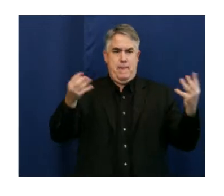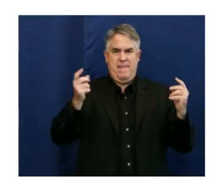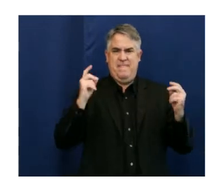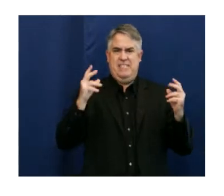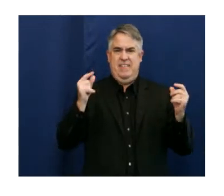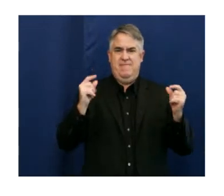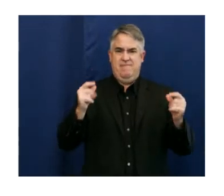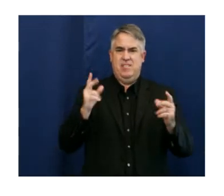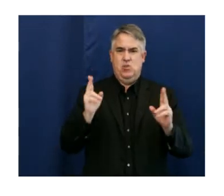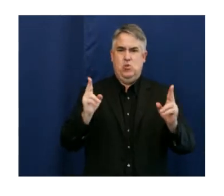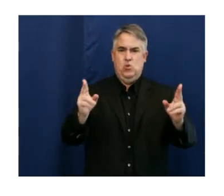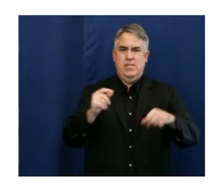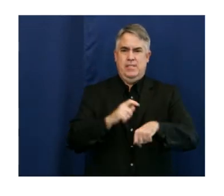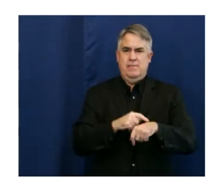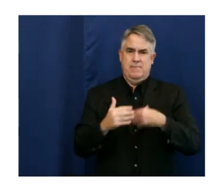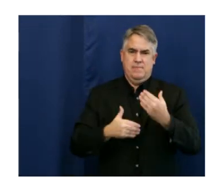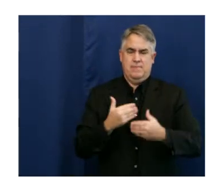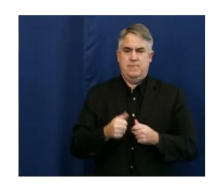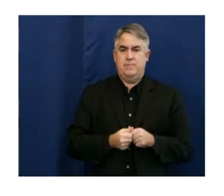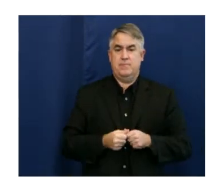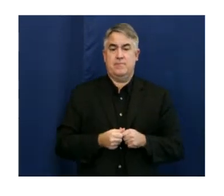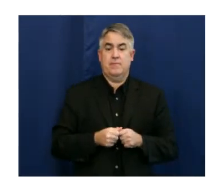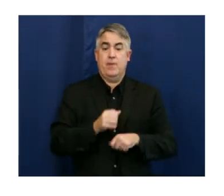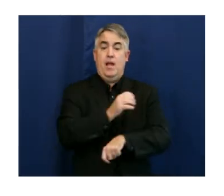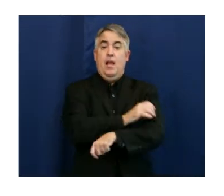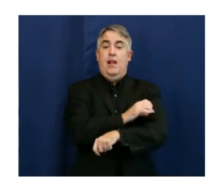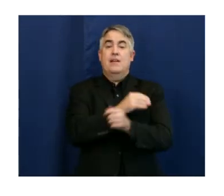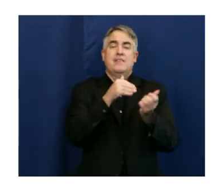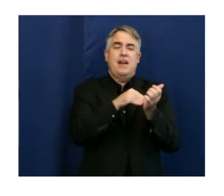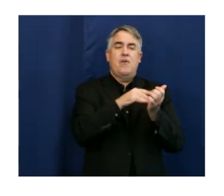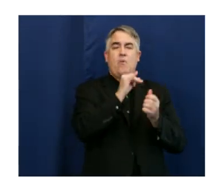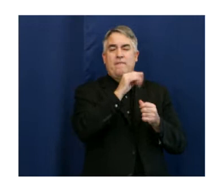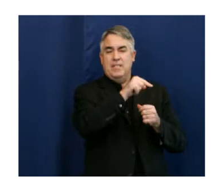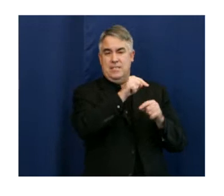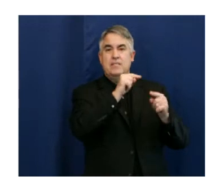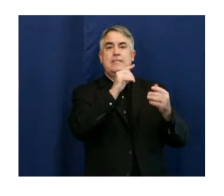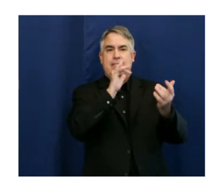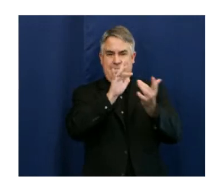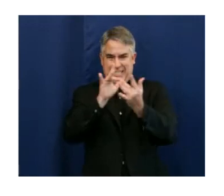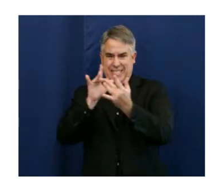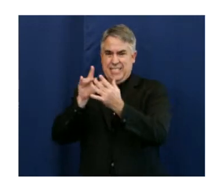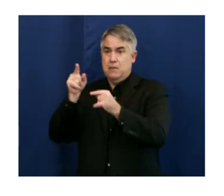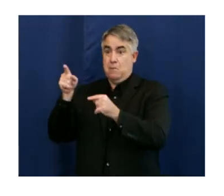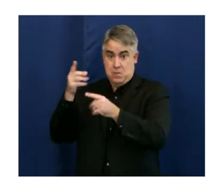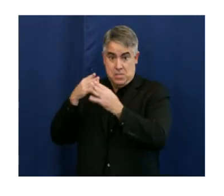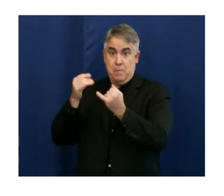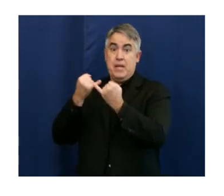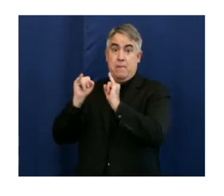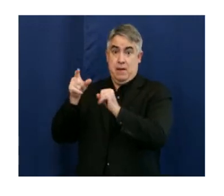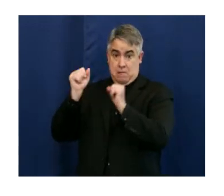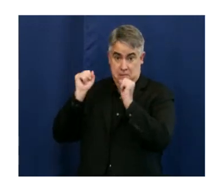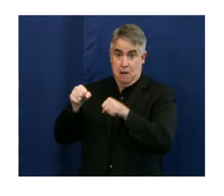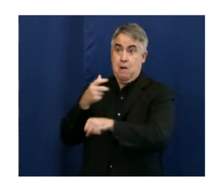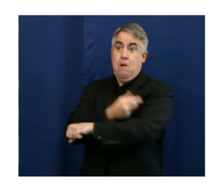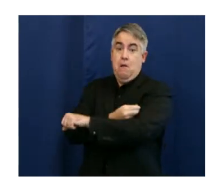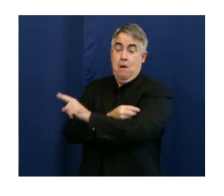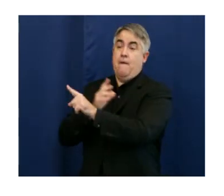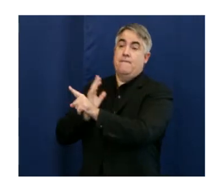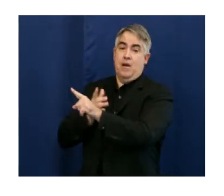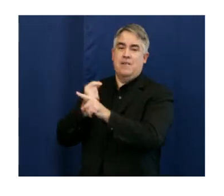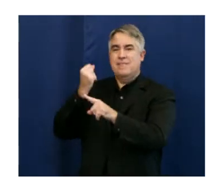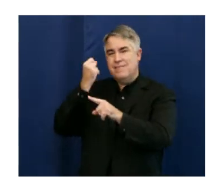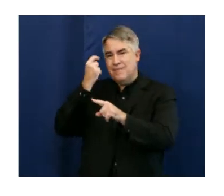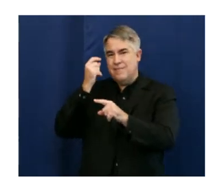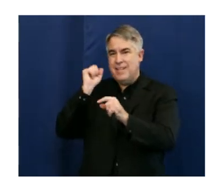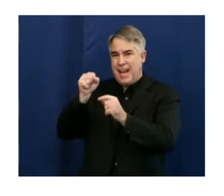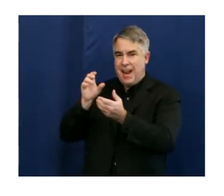also working with our clinics. Again, our clinics will have some ability to administer them on their own, and if we can help with funding, with resources, with